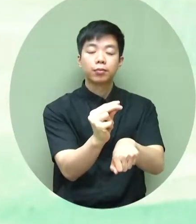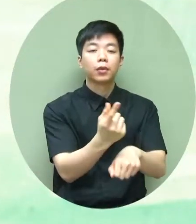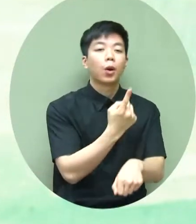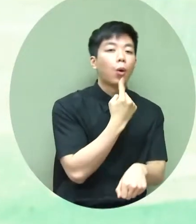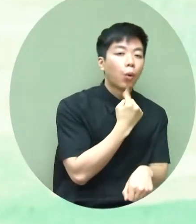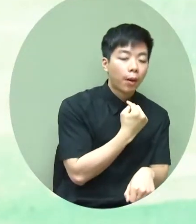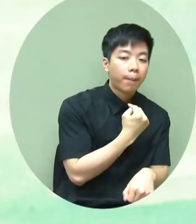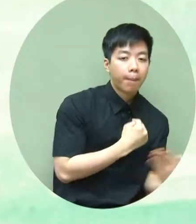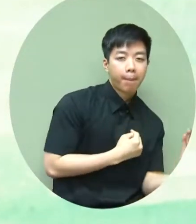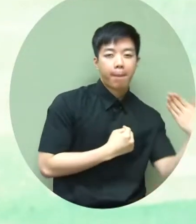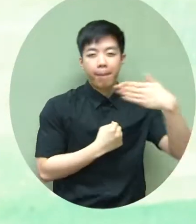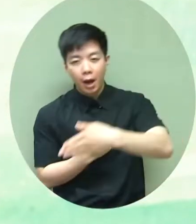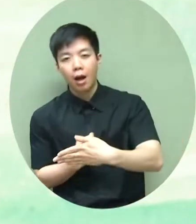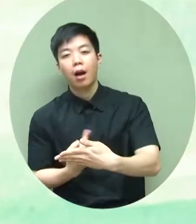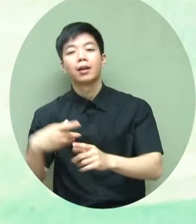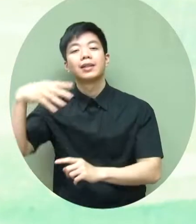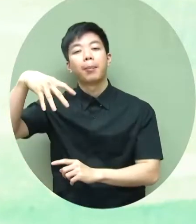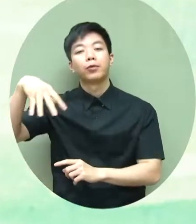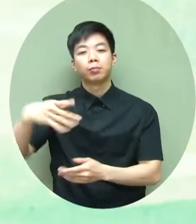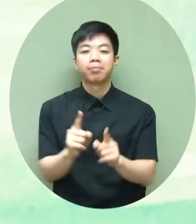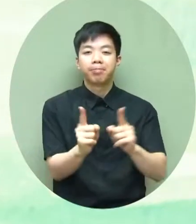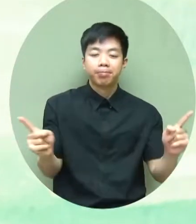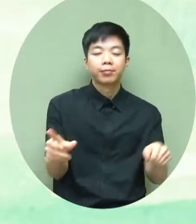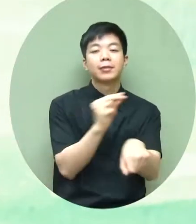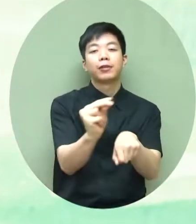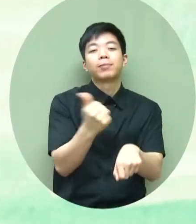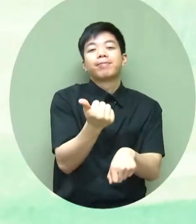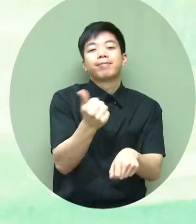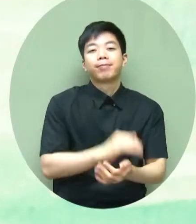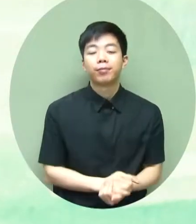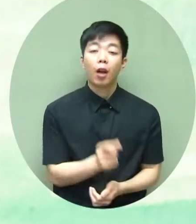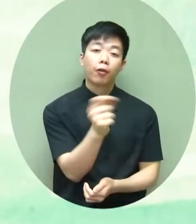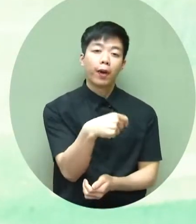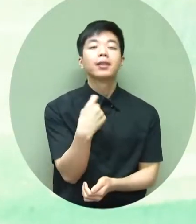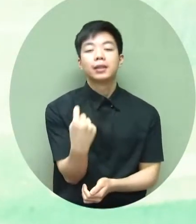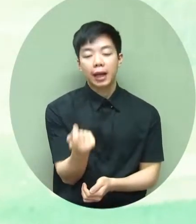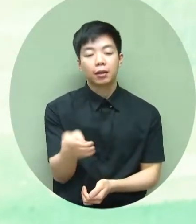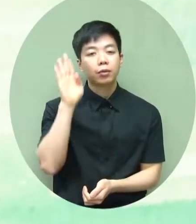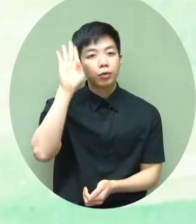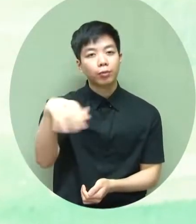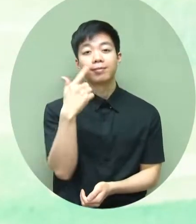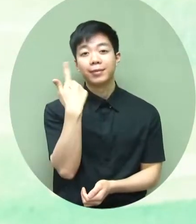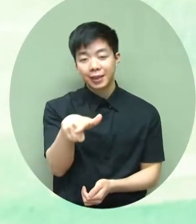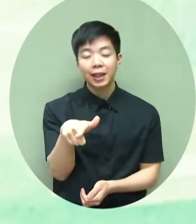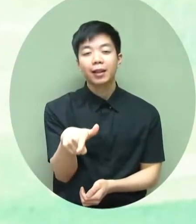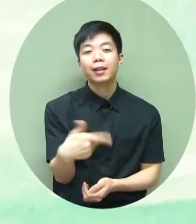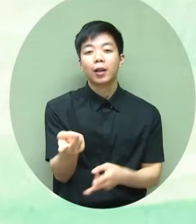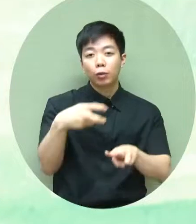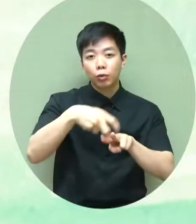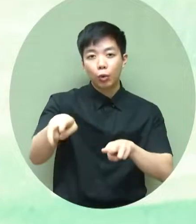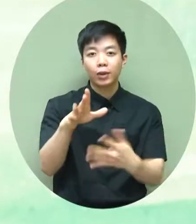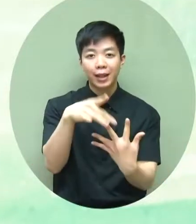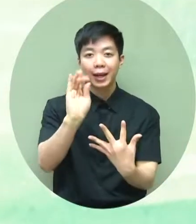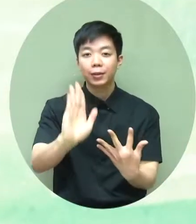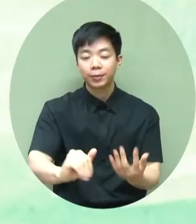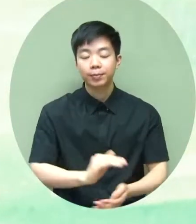minutes, members of the public can travel from Hong Kong to Admiralty. It will be even more convenient and expeditious, and there